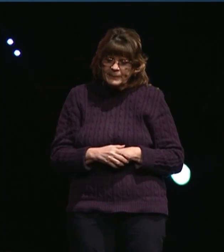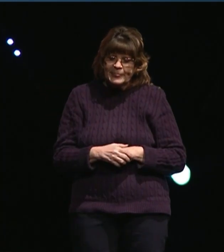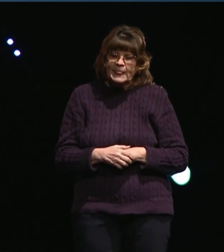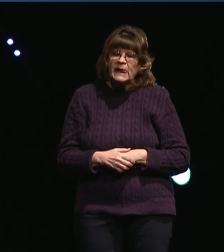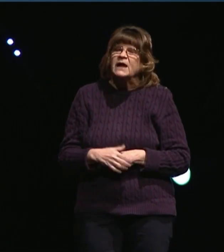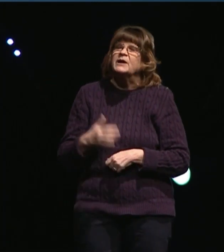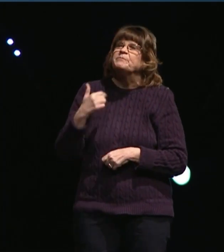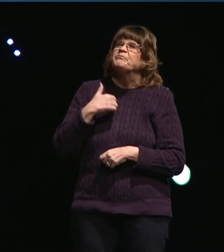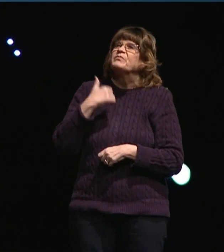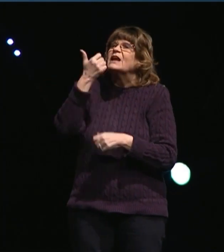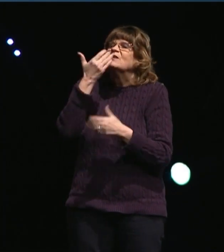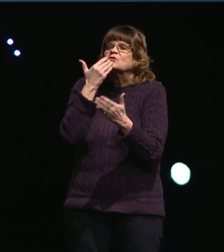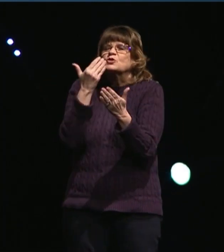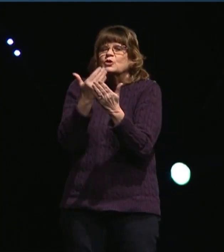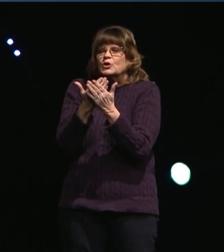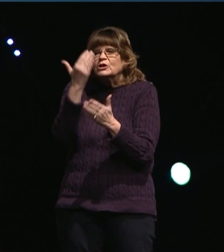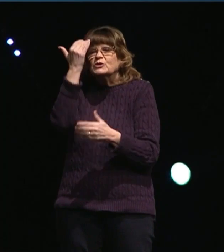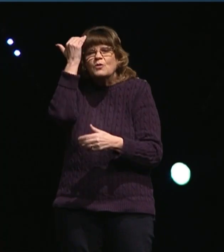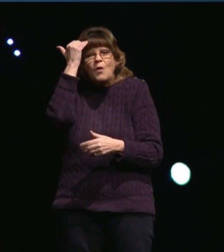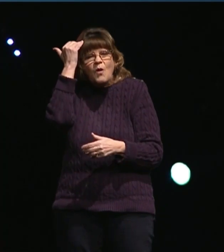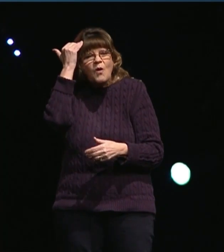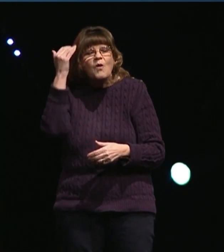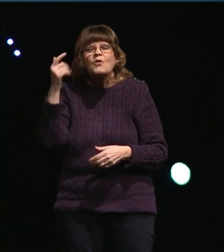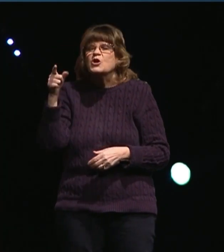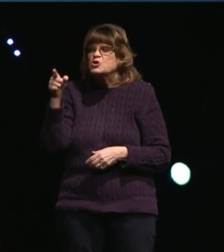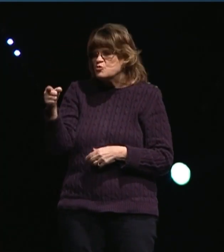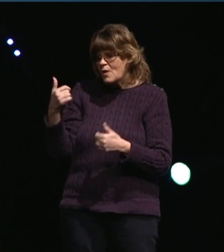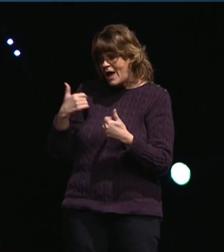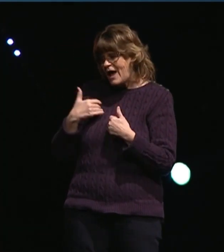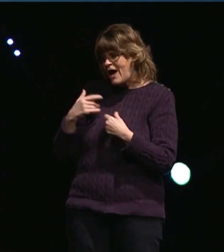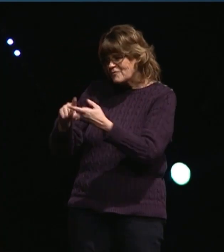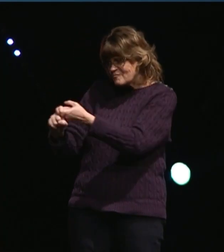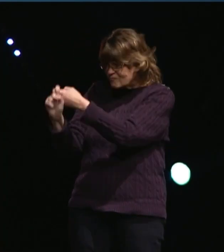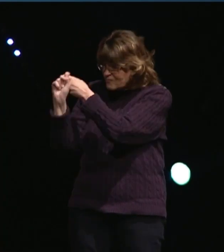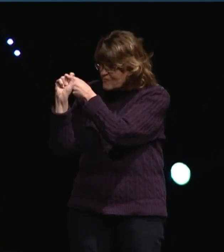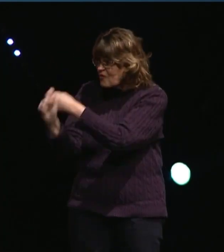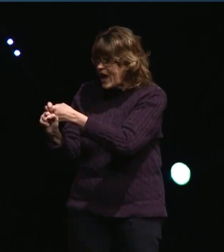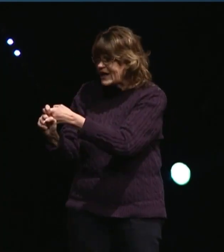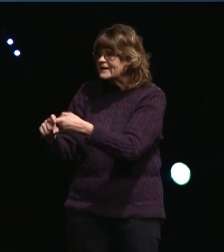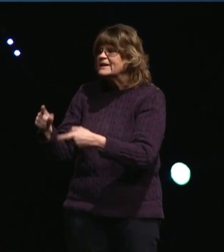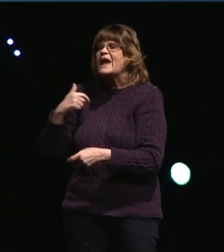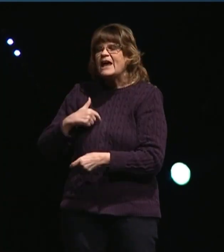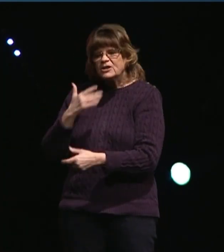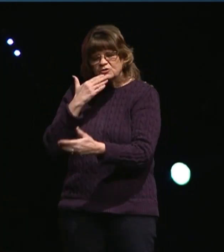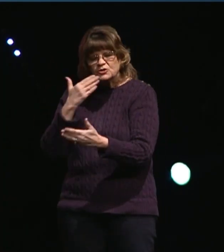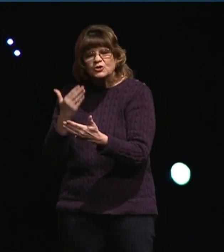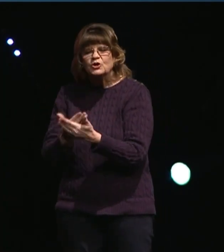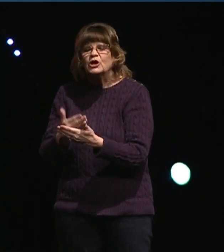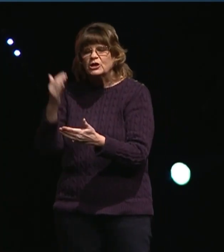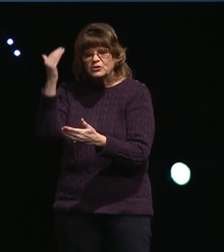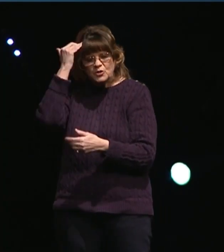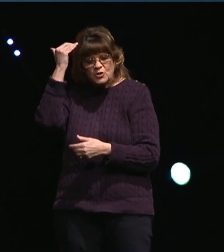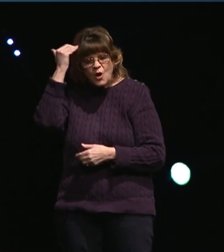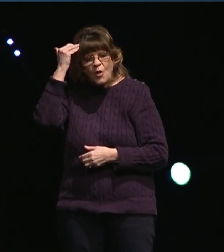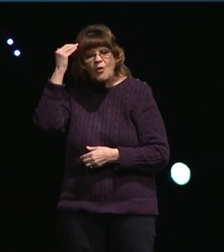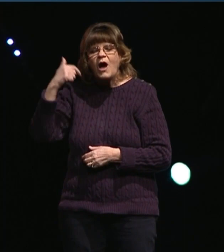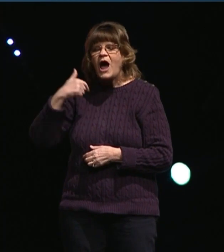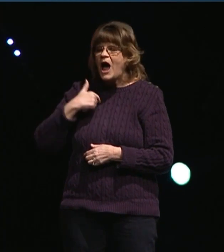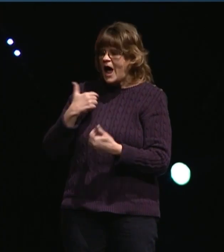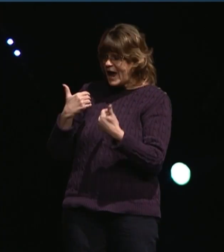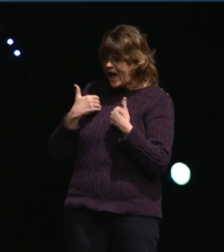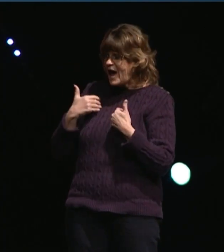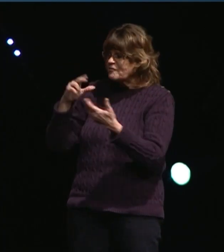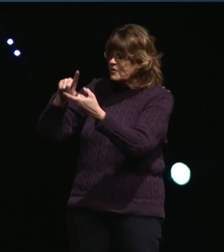yeah. Ain't it good to know you got a friend? Ain't it good to know you got a friend,